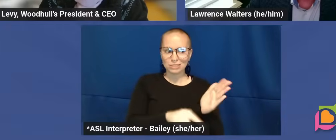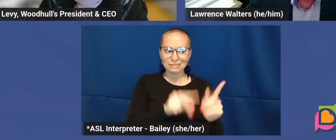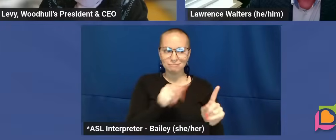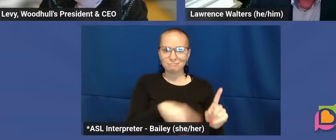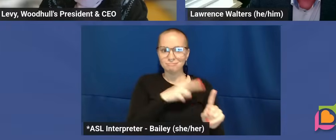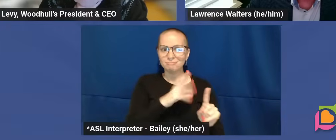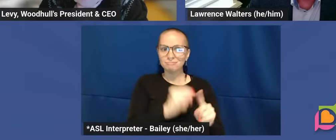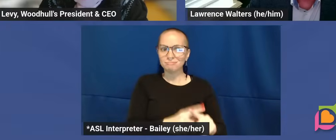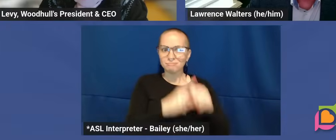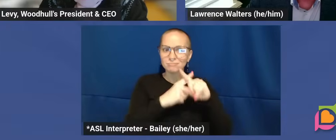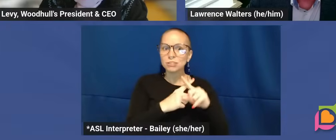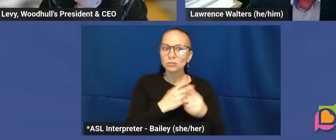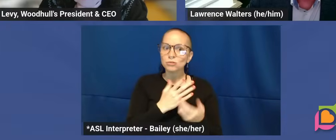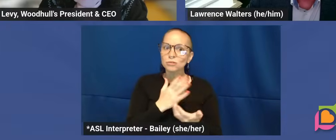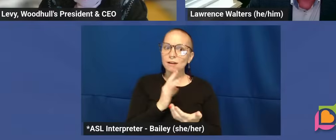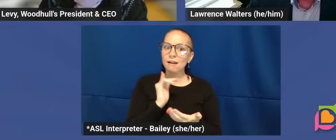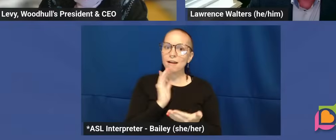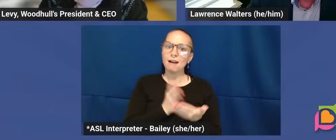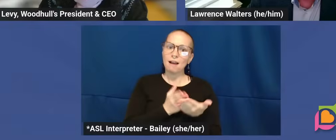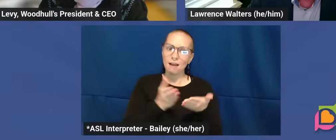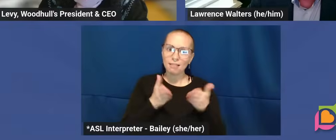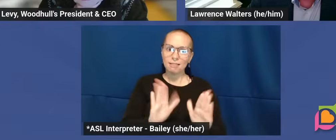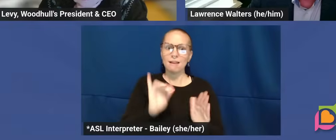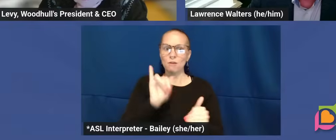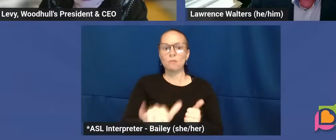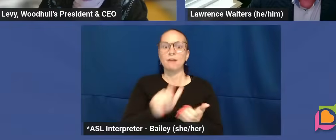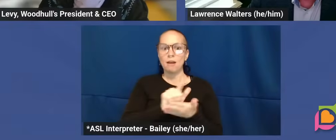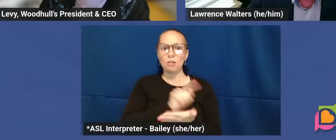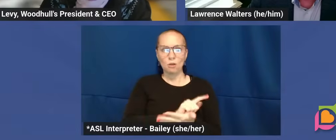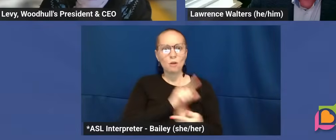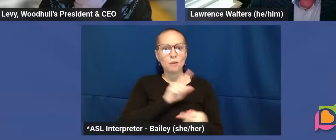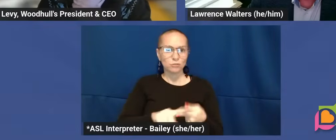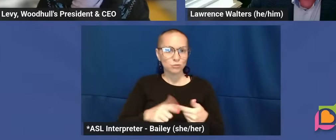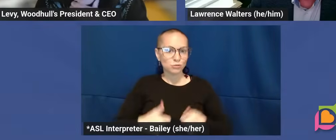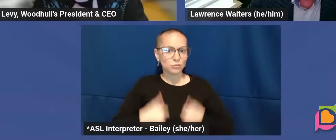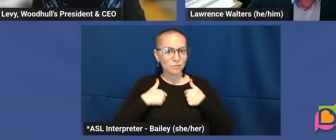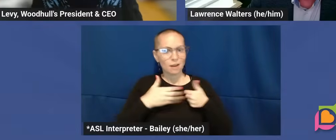to survive much more easily in a legal challenge?